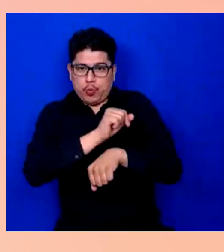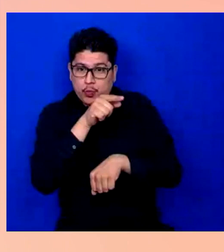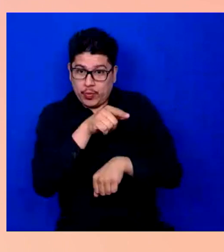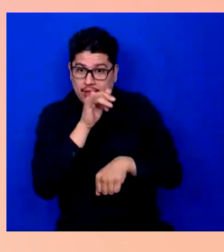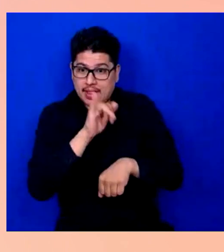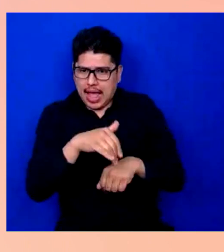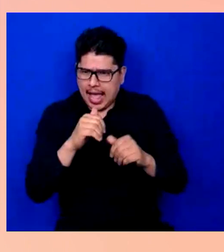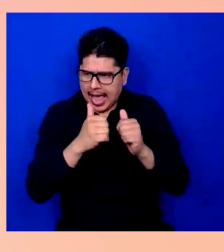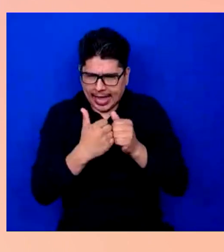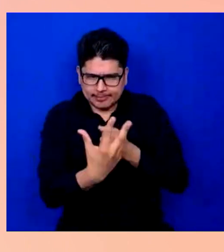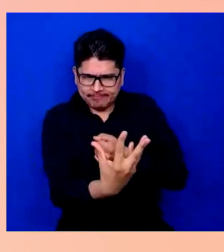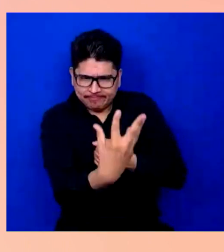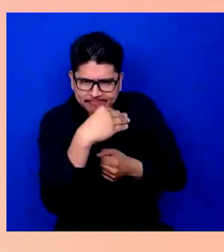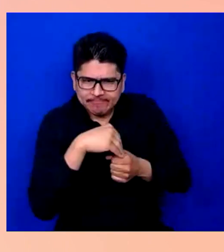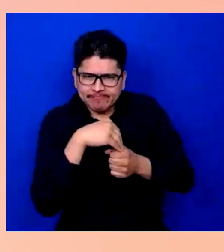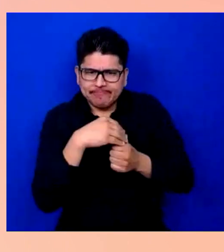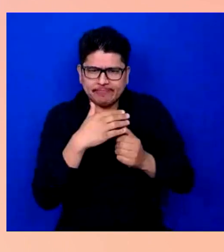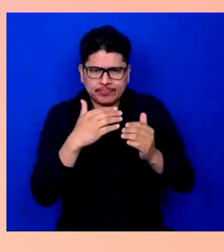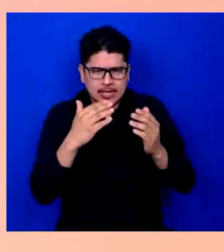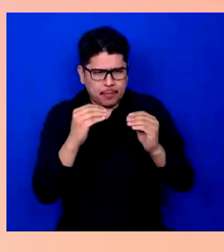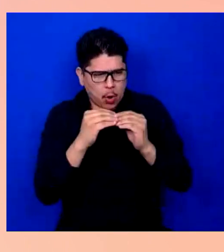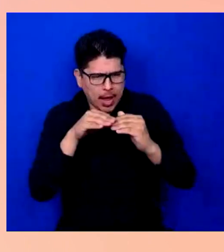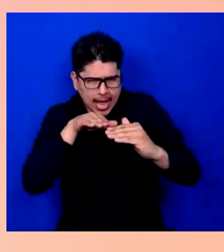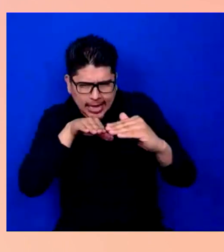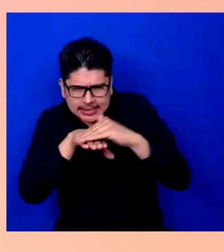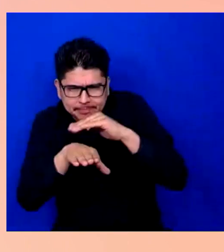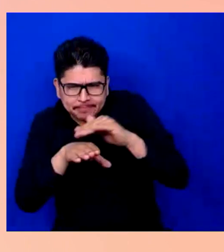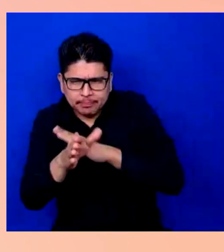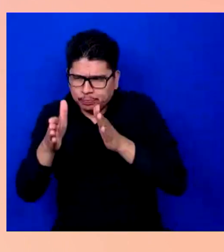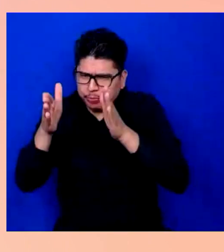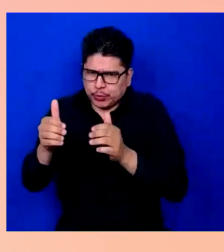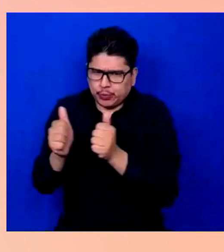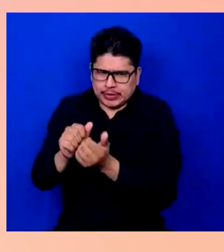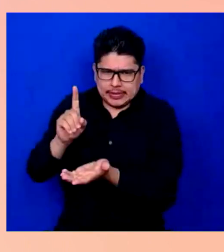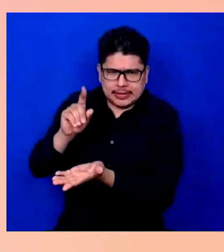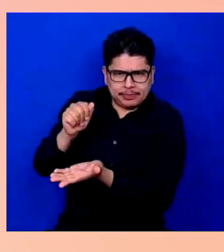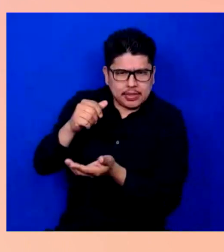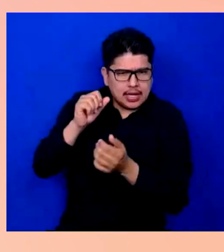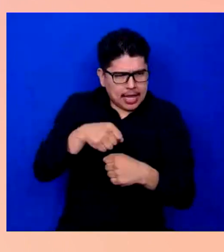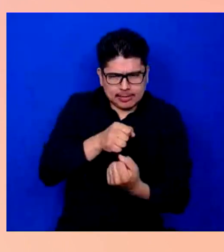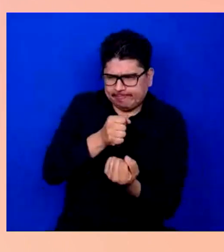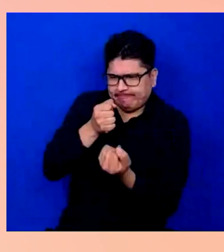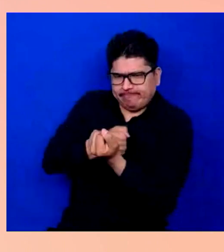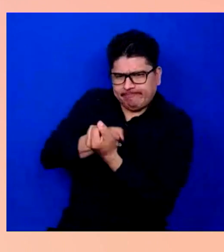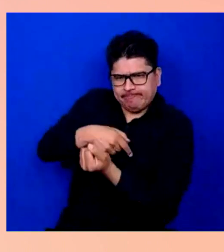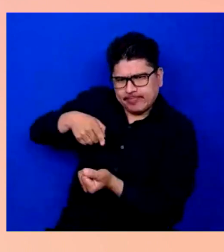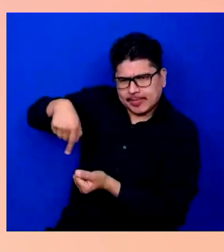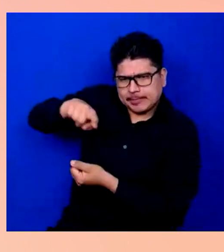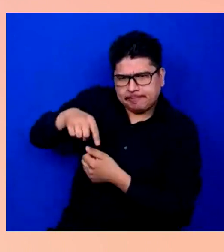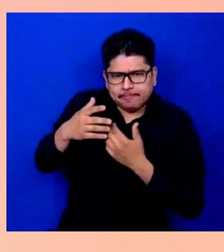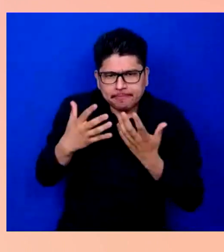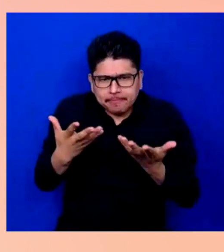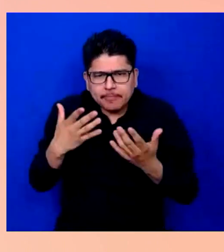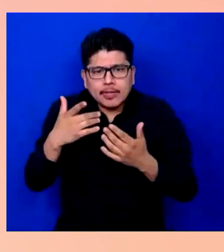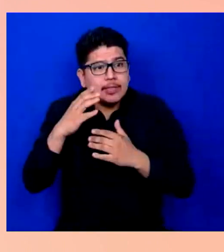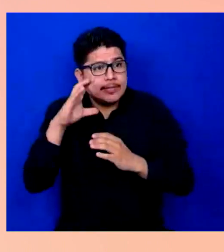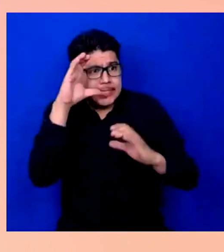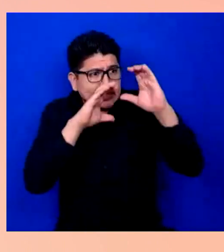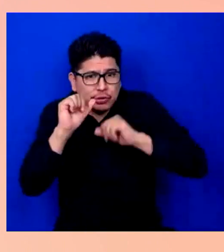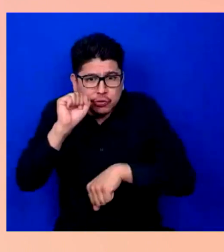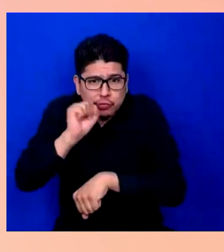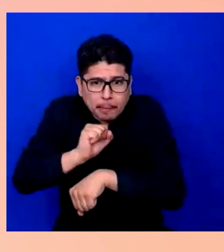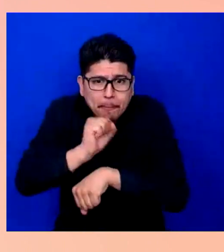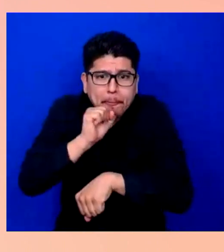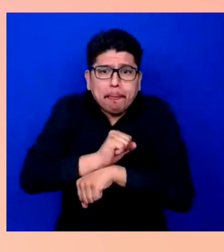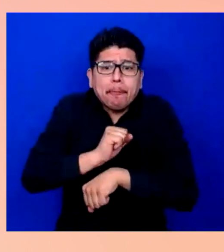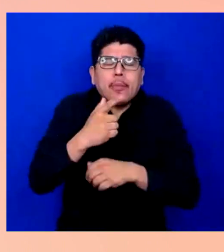become more accessible to persons with disabilities so they can also support them in finding a job. And a study on how to